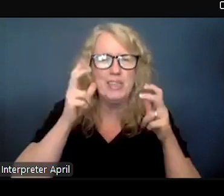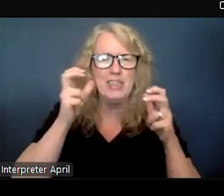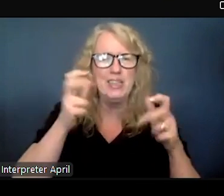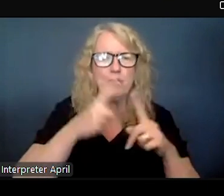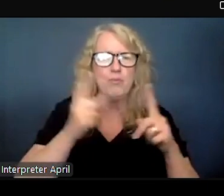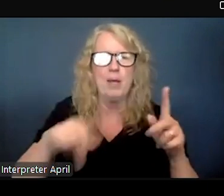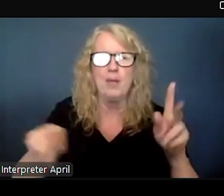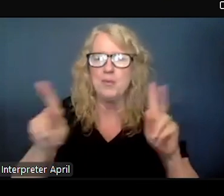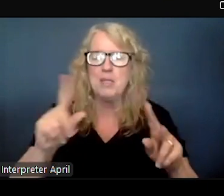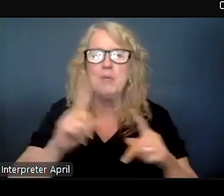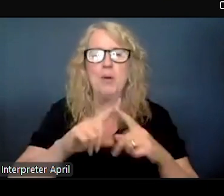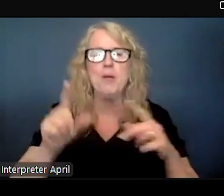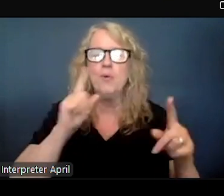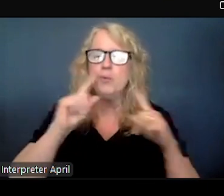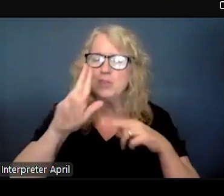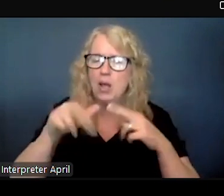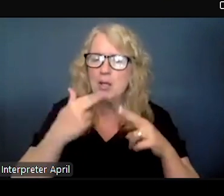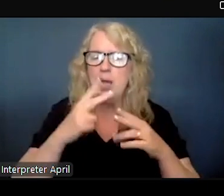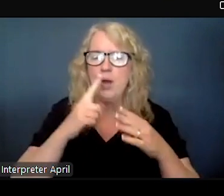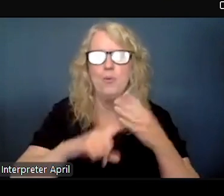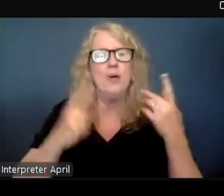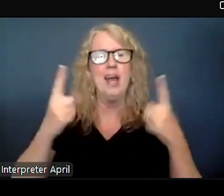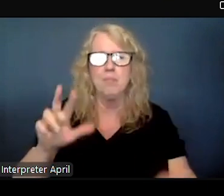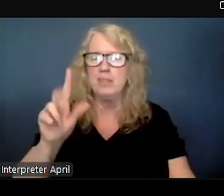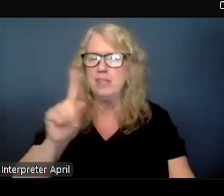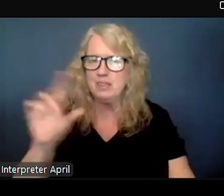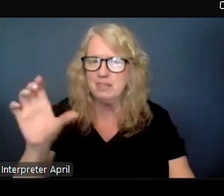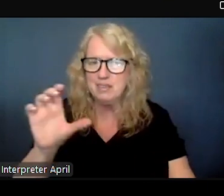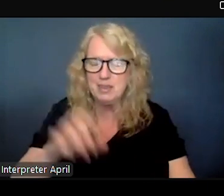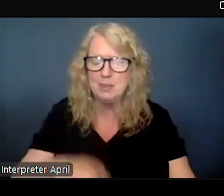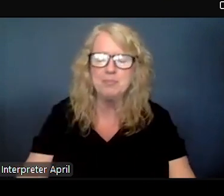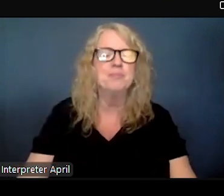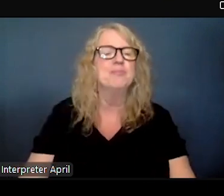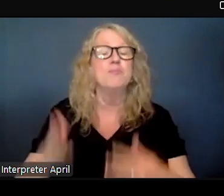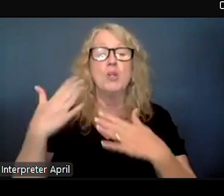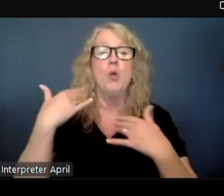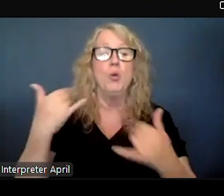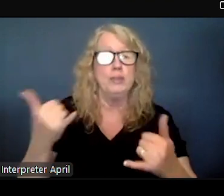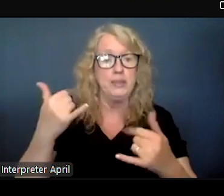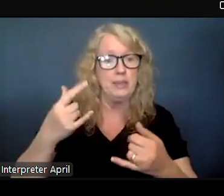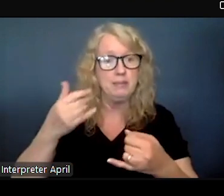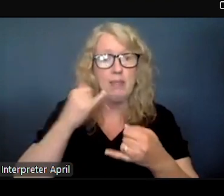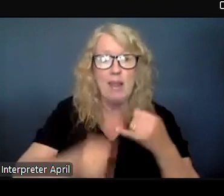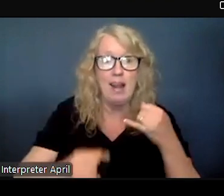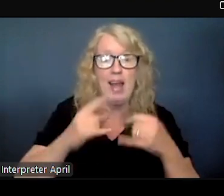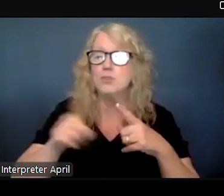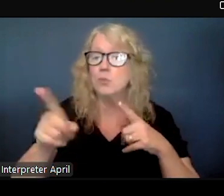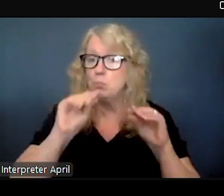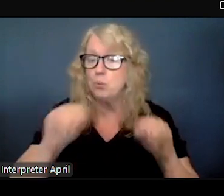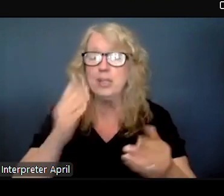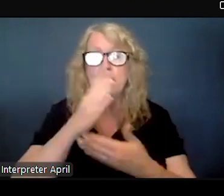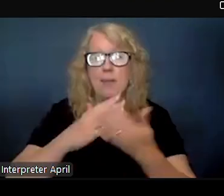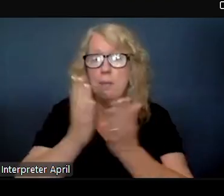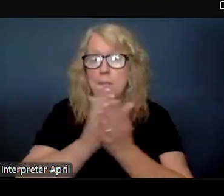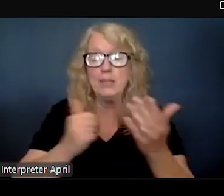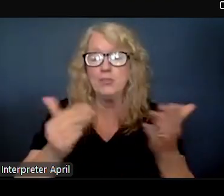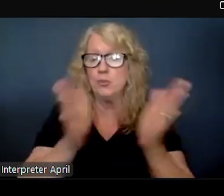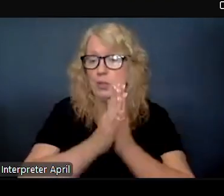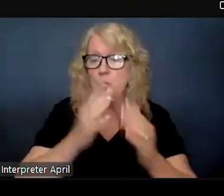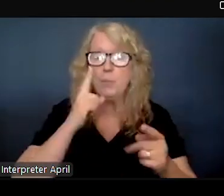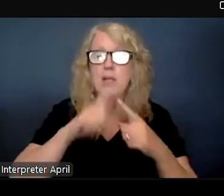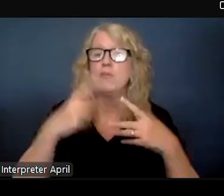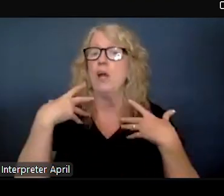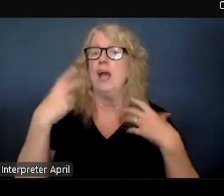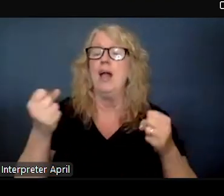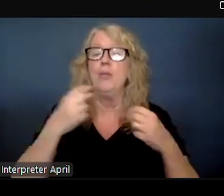and kind of talk a little bit about what's happening in DC. So since we last checked in, the budget request from the Health and